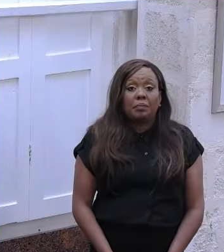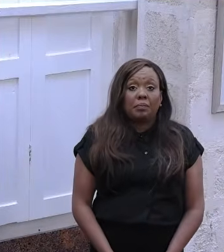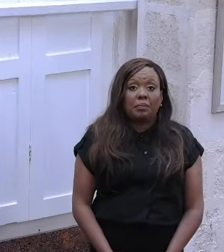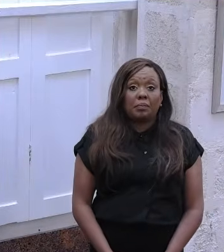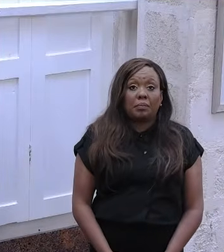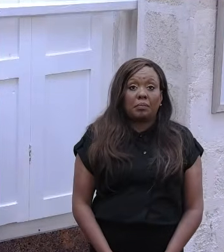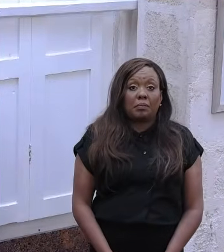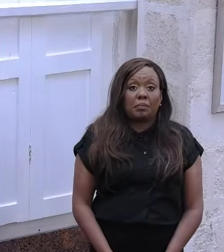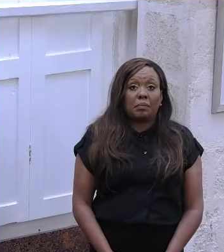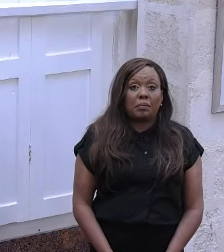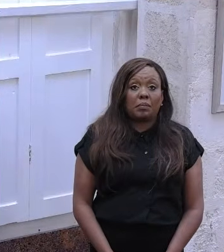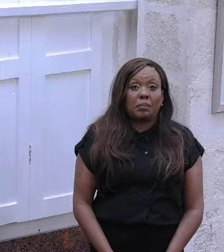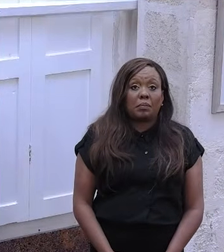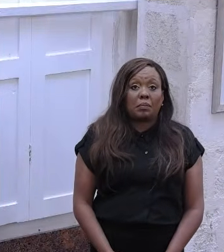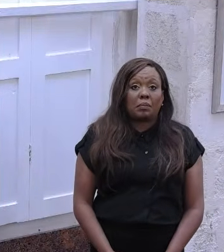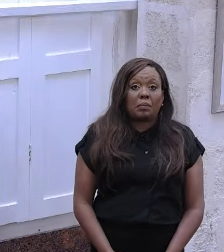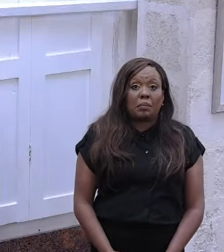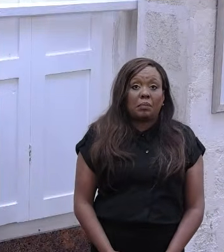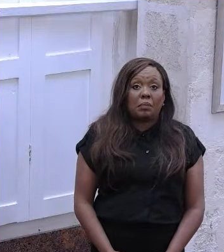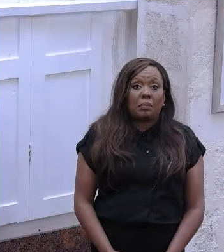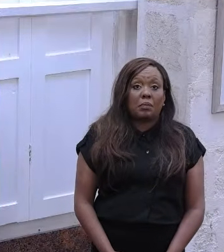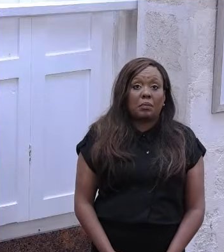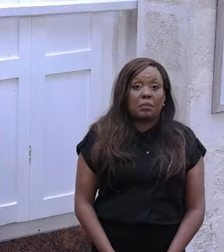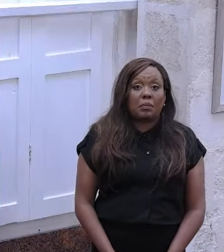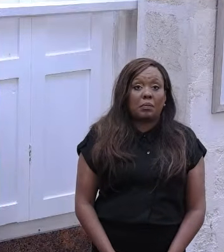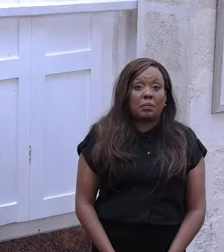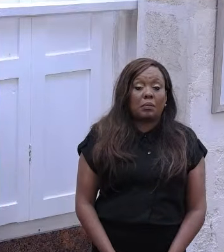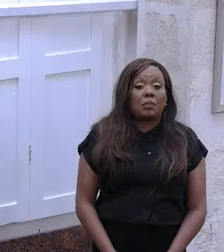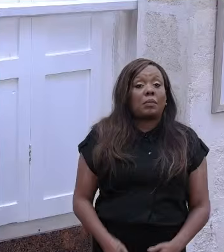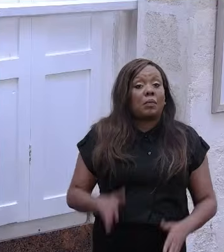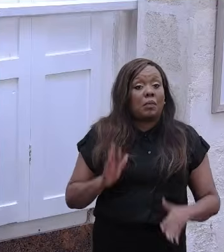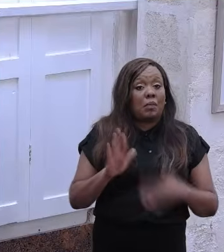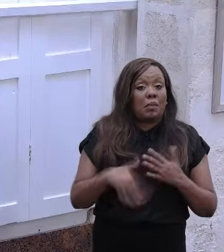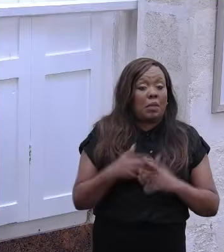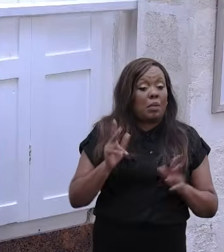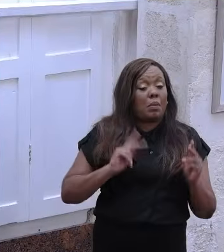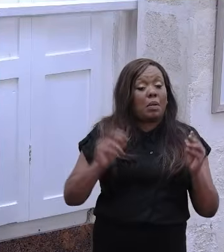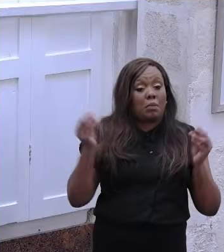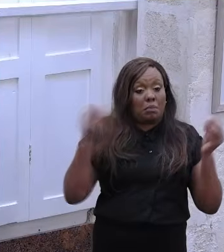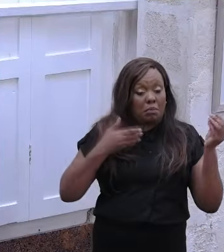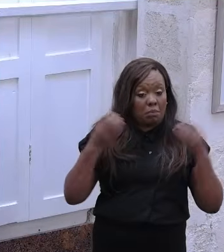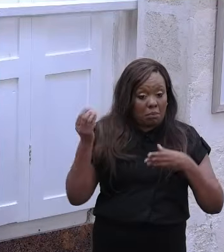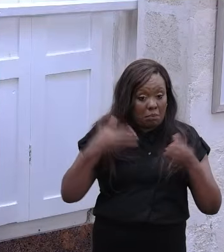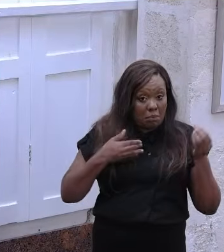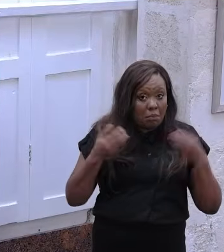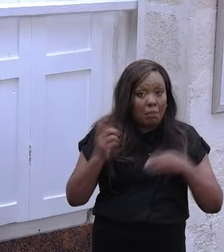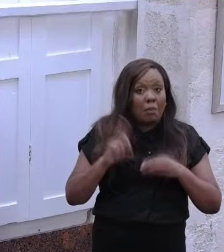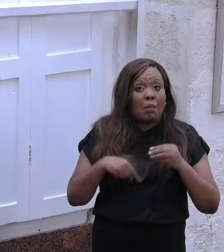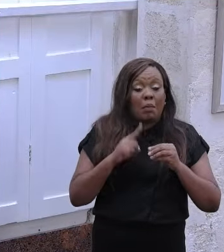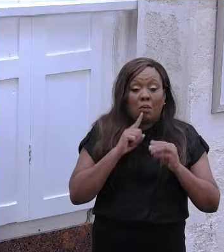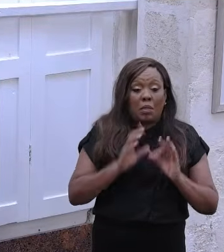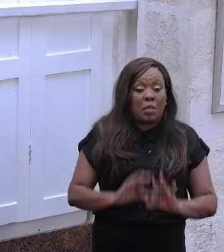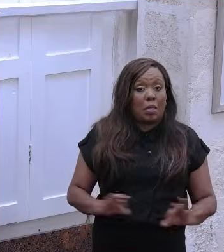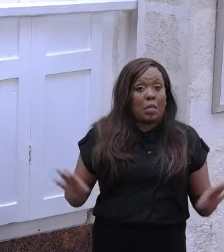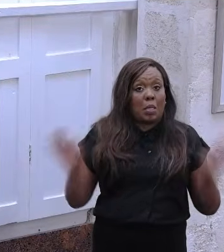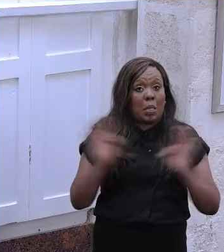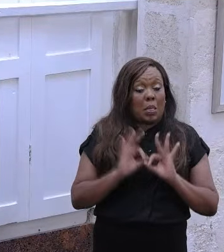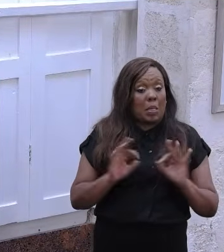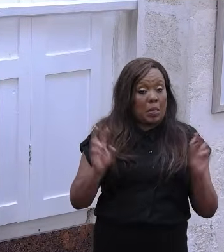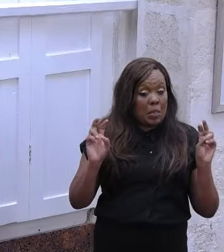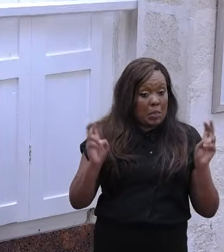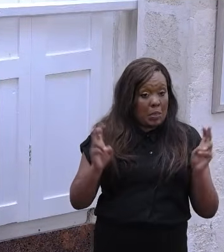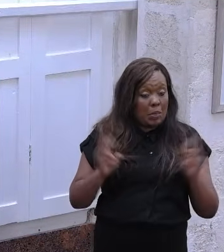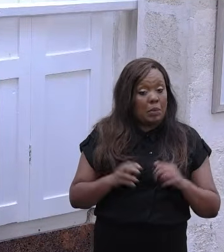We've exhausted, we've heard from every single member of the committee on this very important matter of